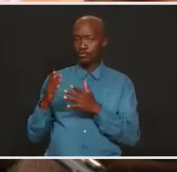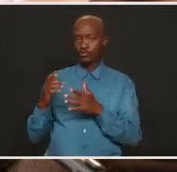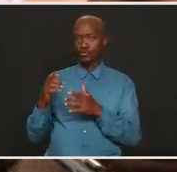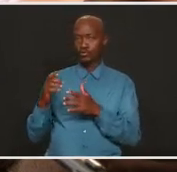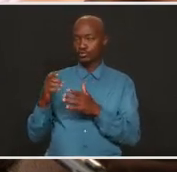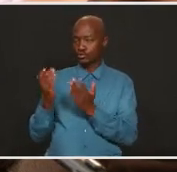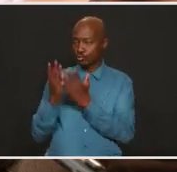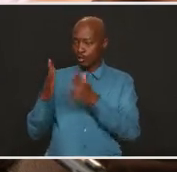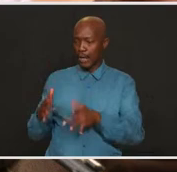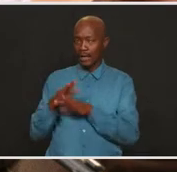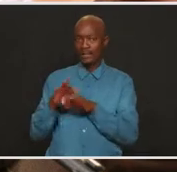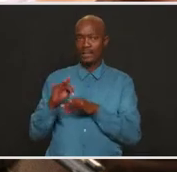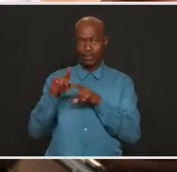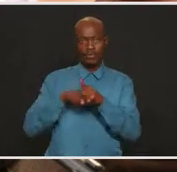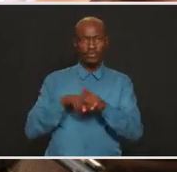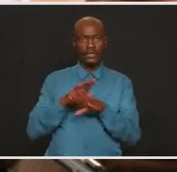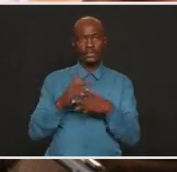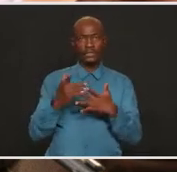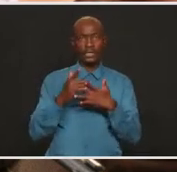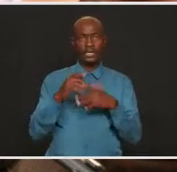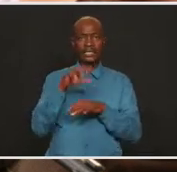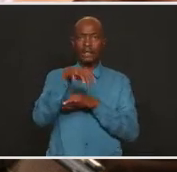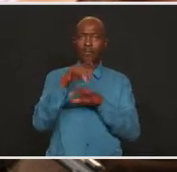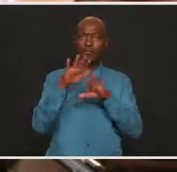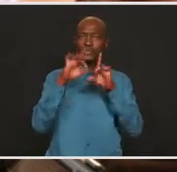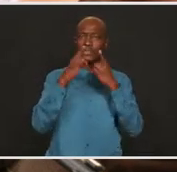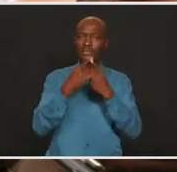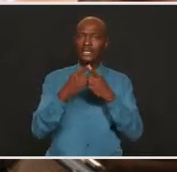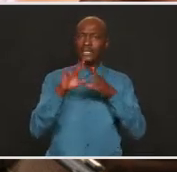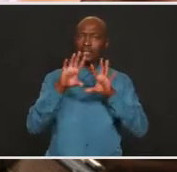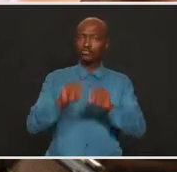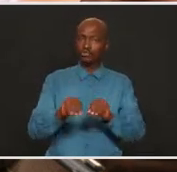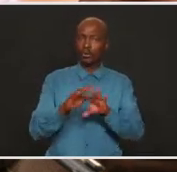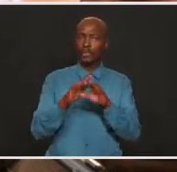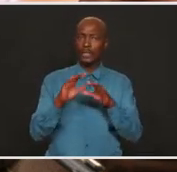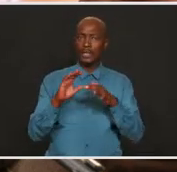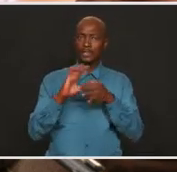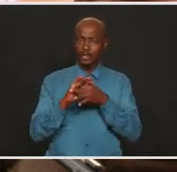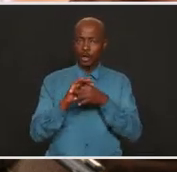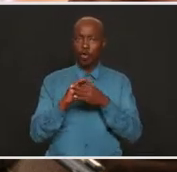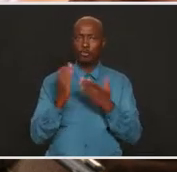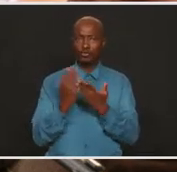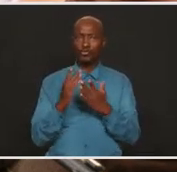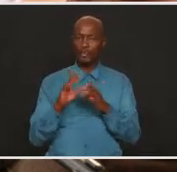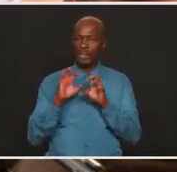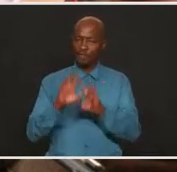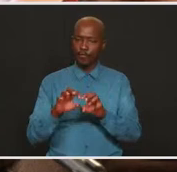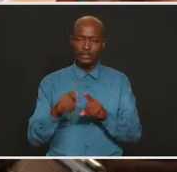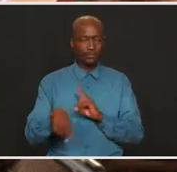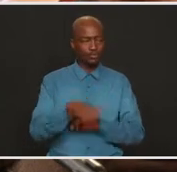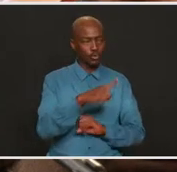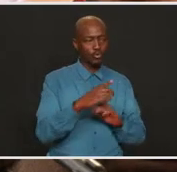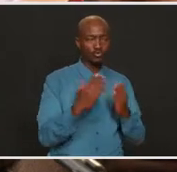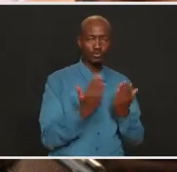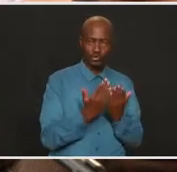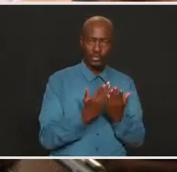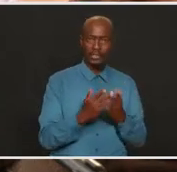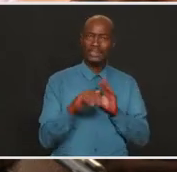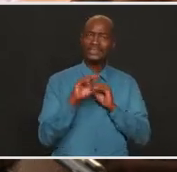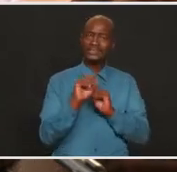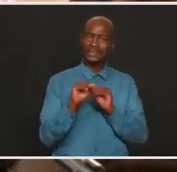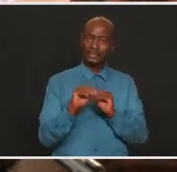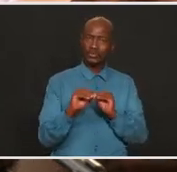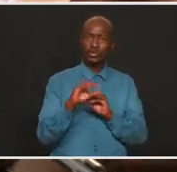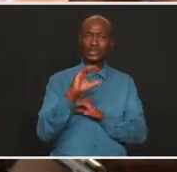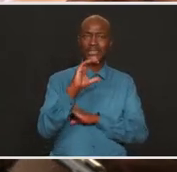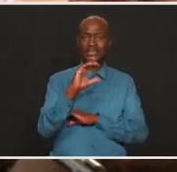assessment and then the provincial education department can stop the homeschooling and force them to go to school where they will be taught